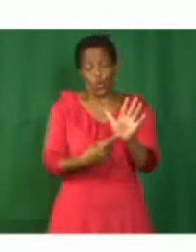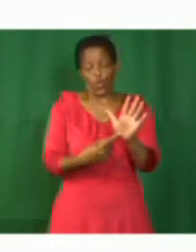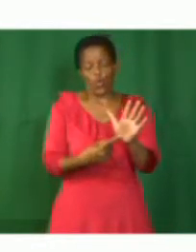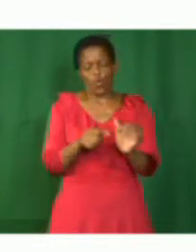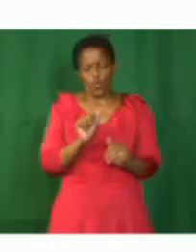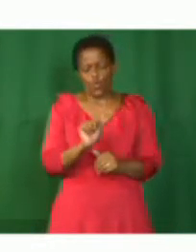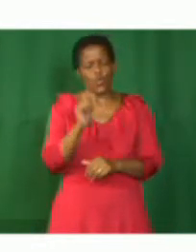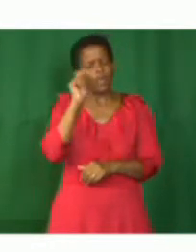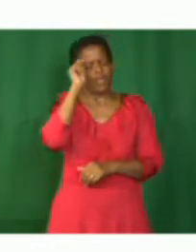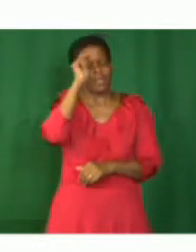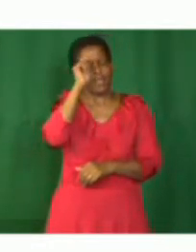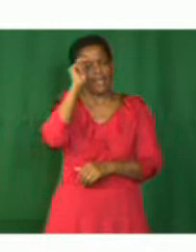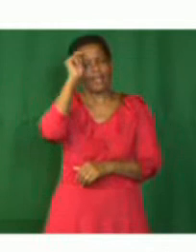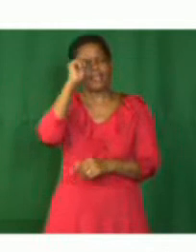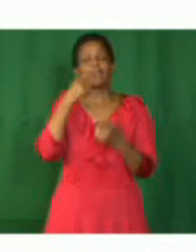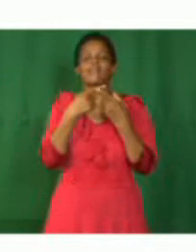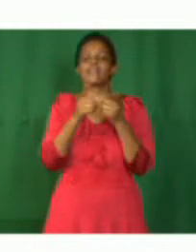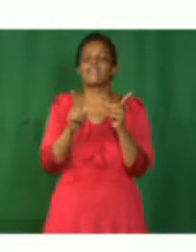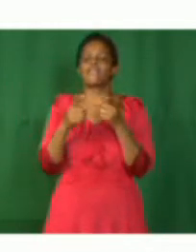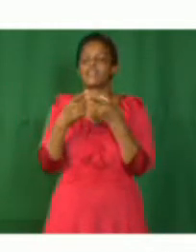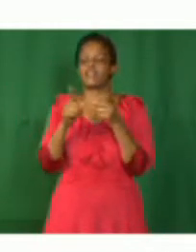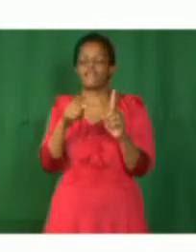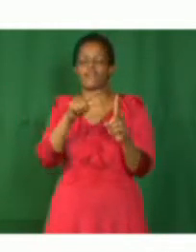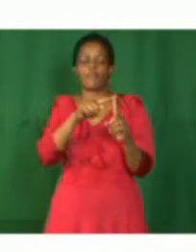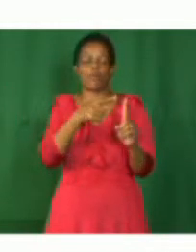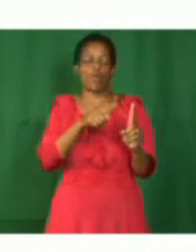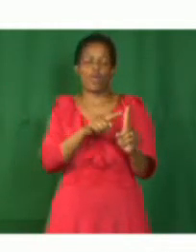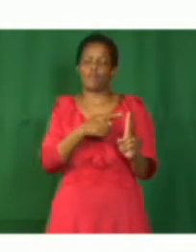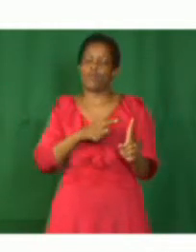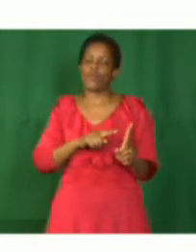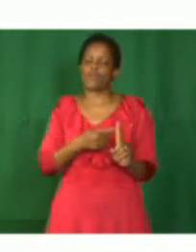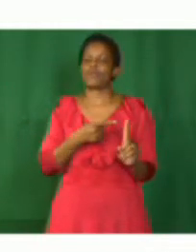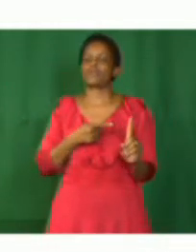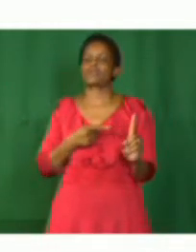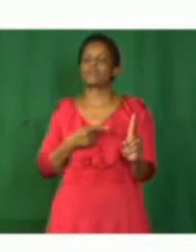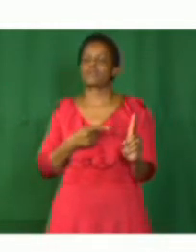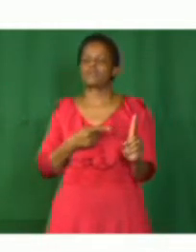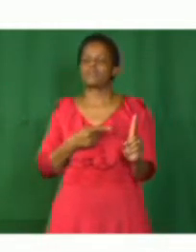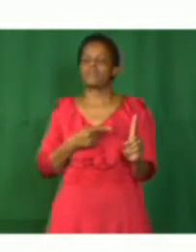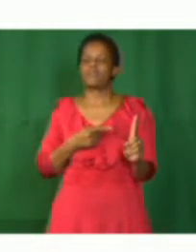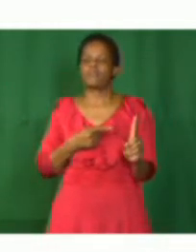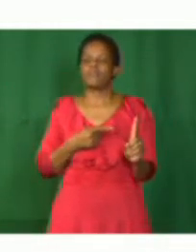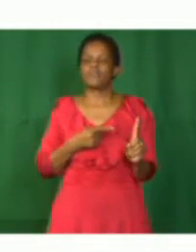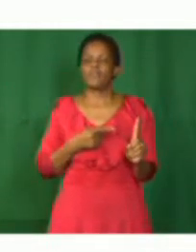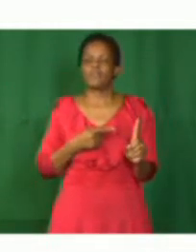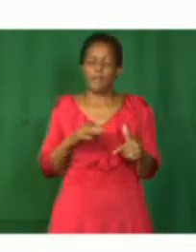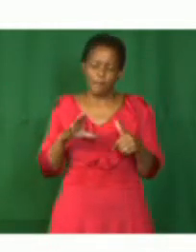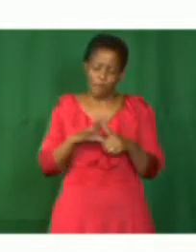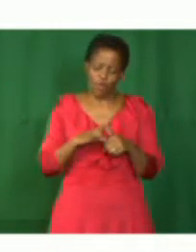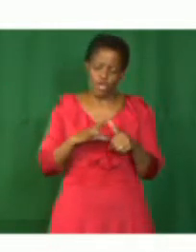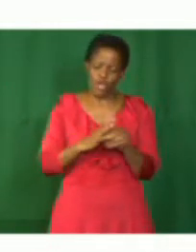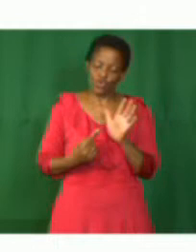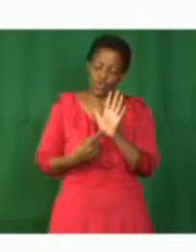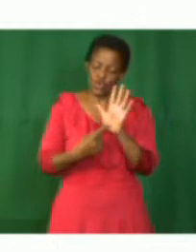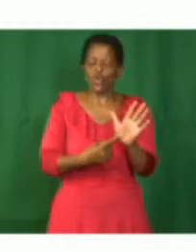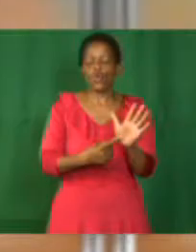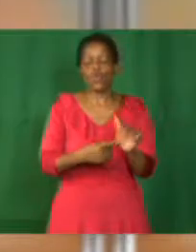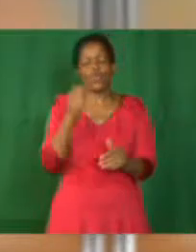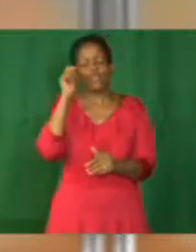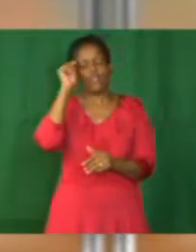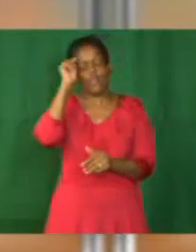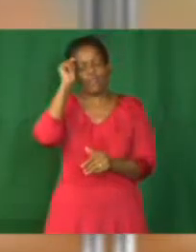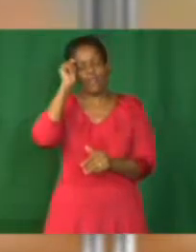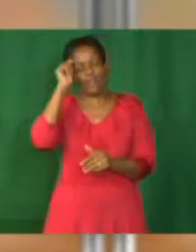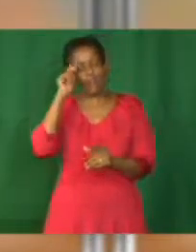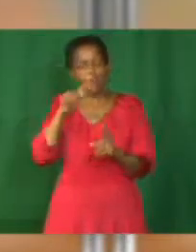thought about different points of views. Yes, you have thought about different points of